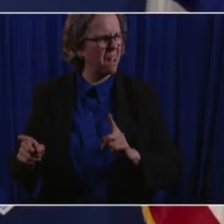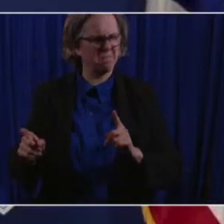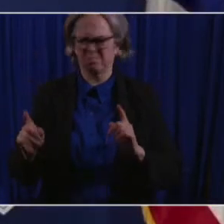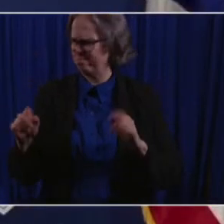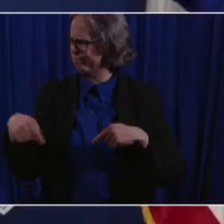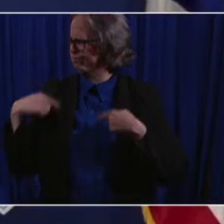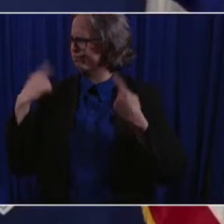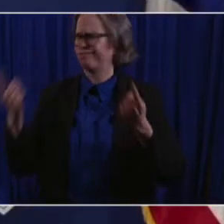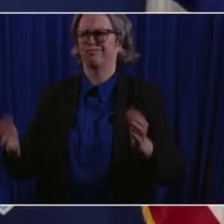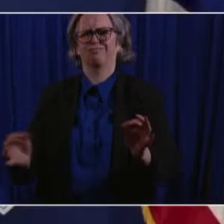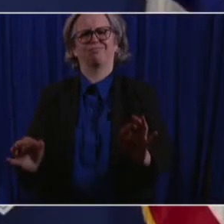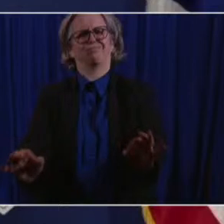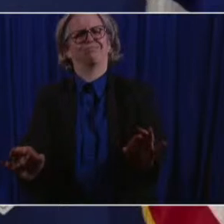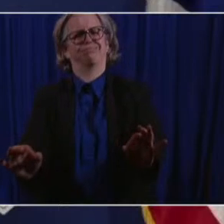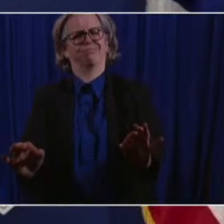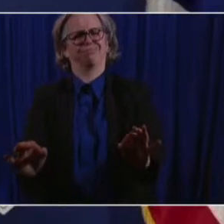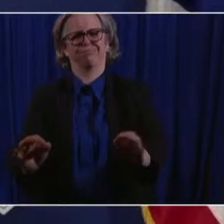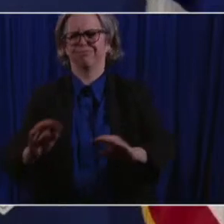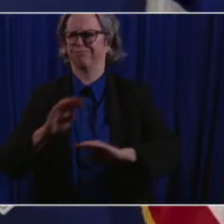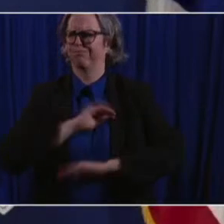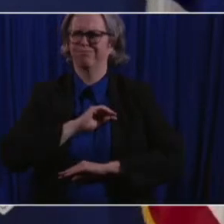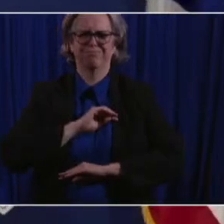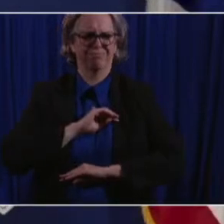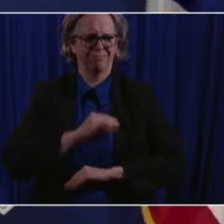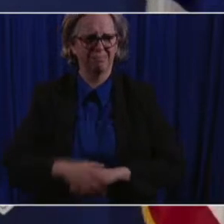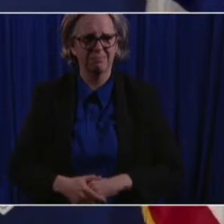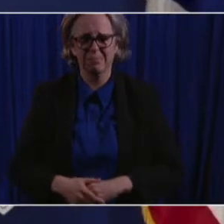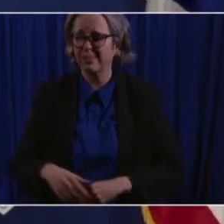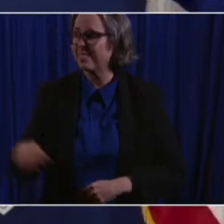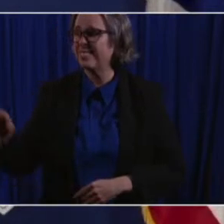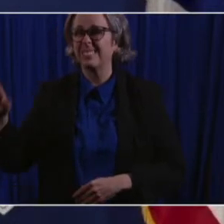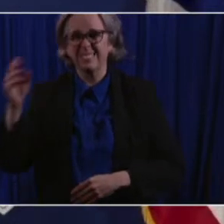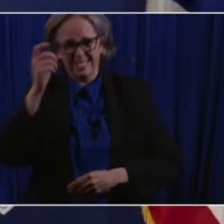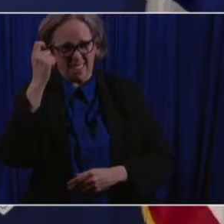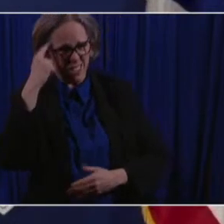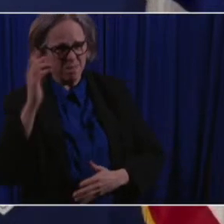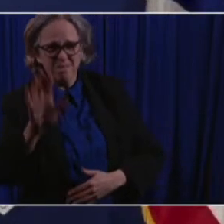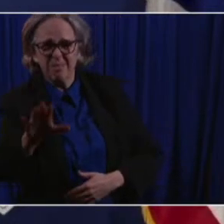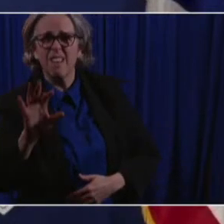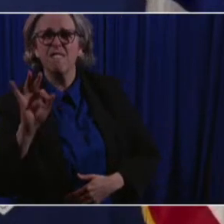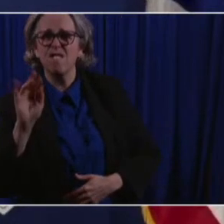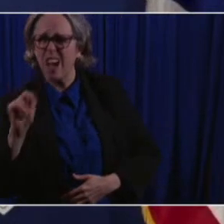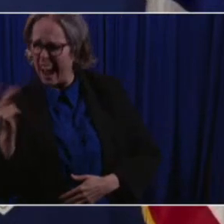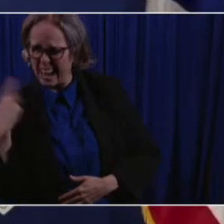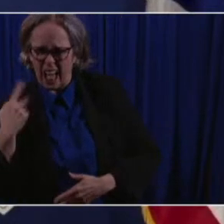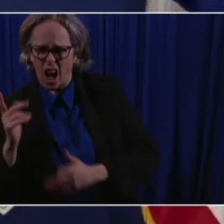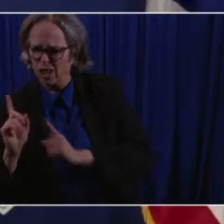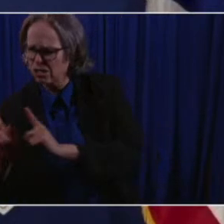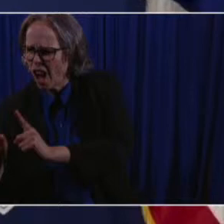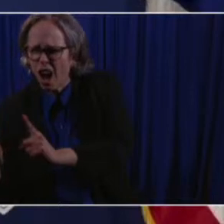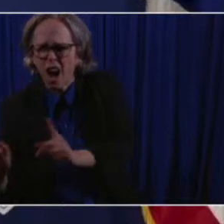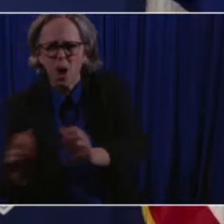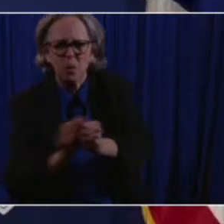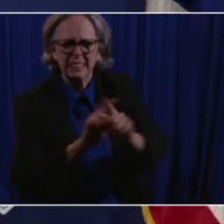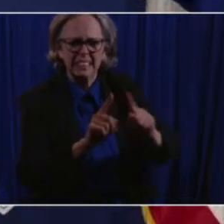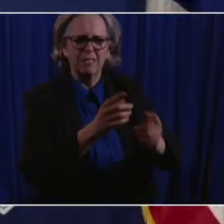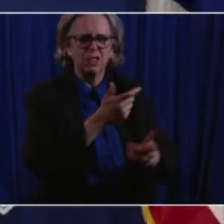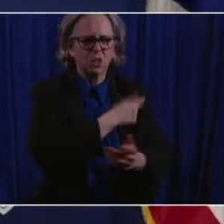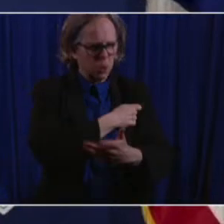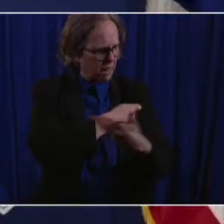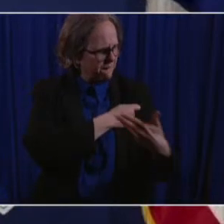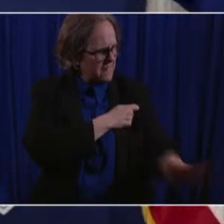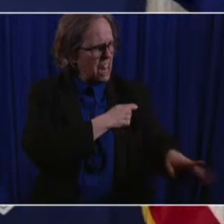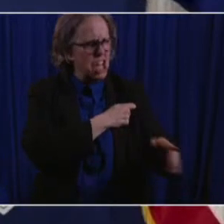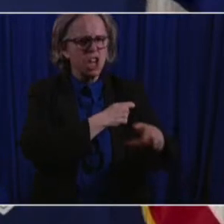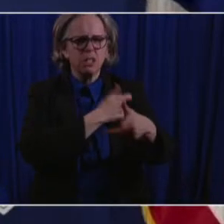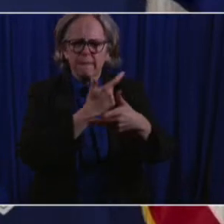of students and others who have gotten their vaccine, and one of the things that we find is that what really